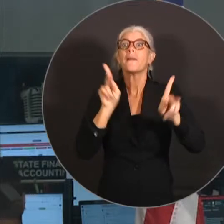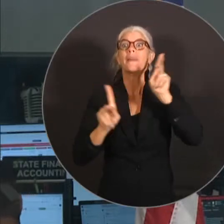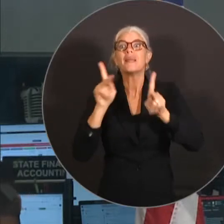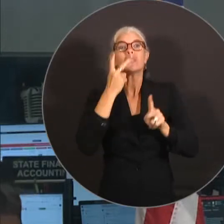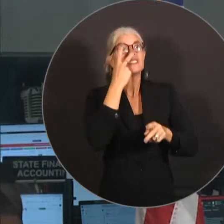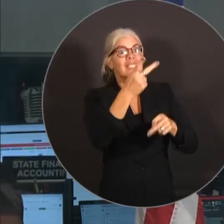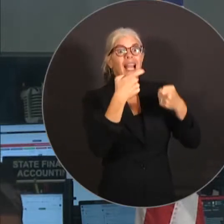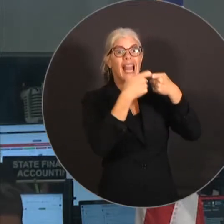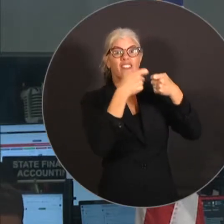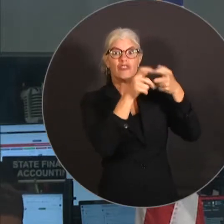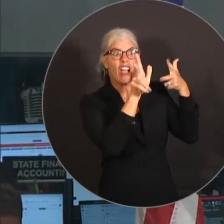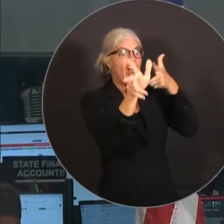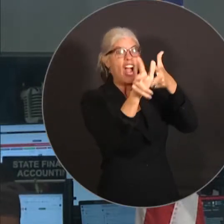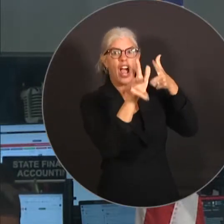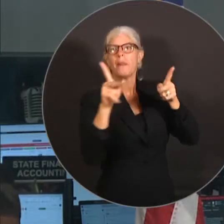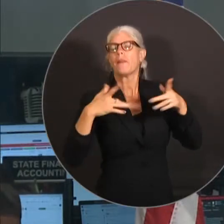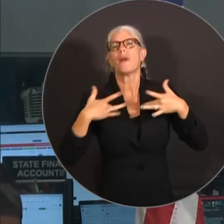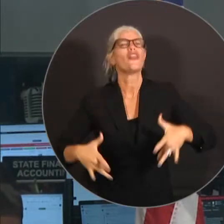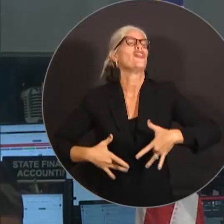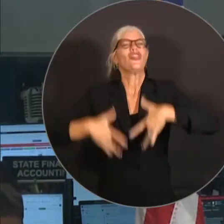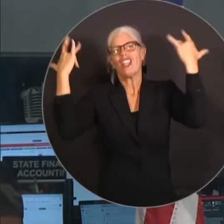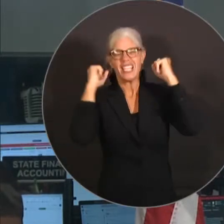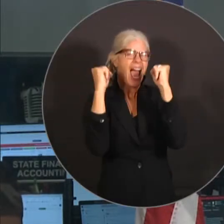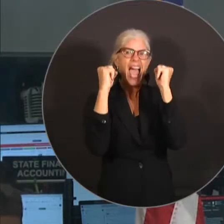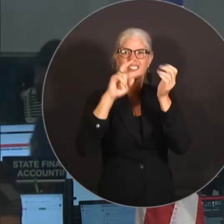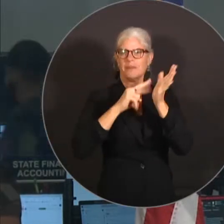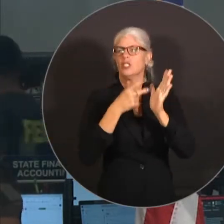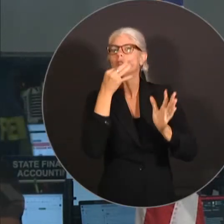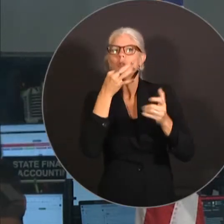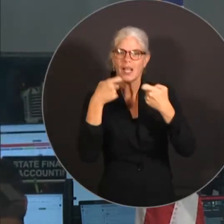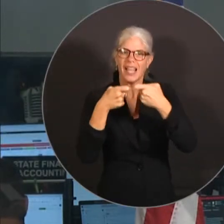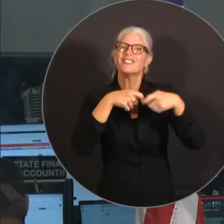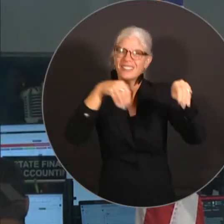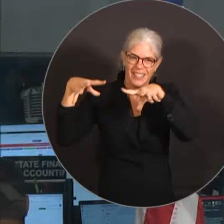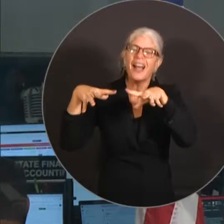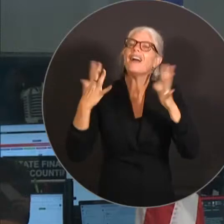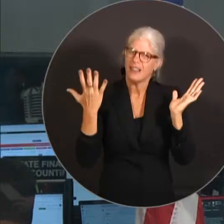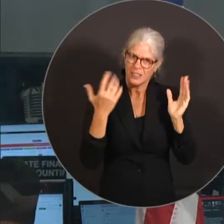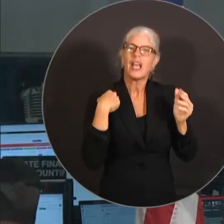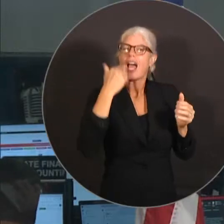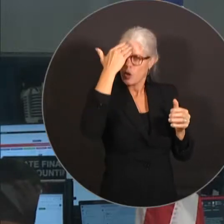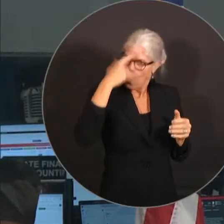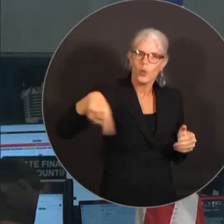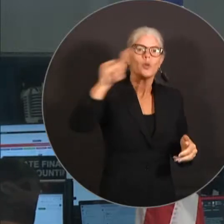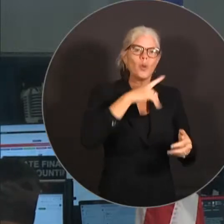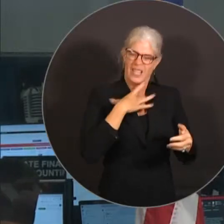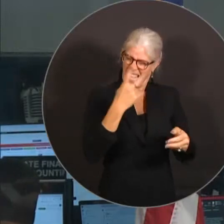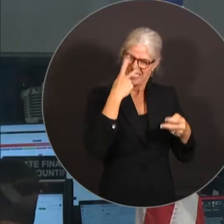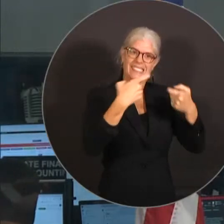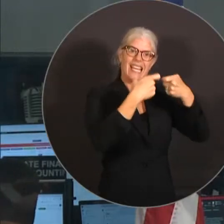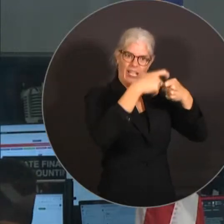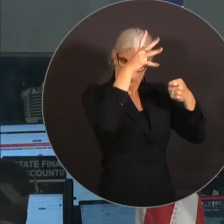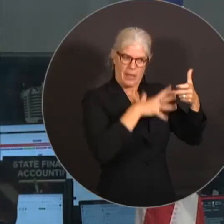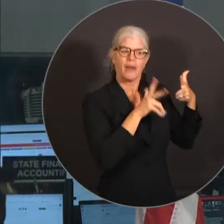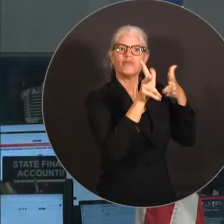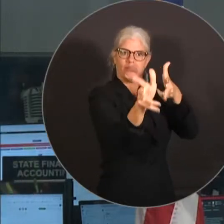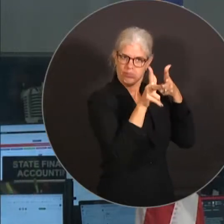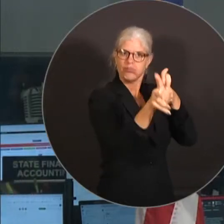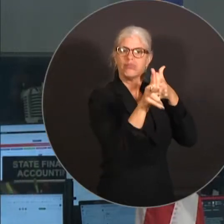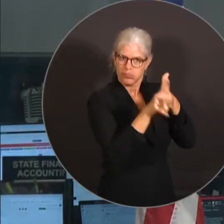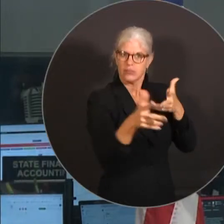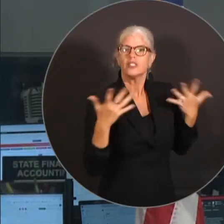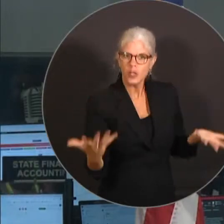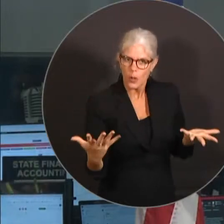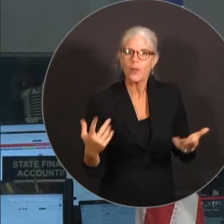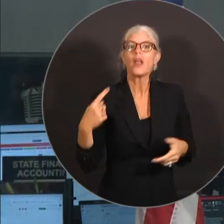sight. They will get to work, get their power resumed as quick as possible. And then we have massive amounts of fuel on standby